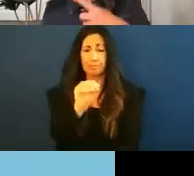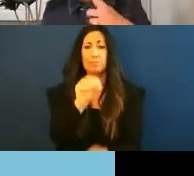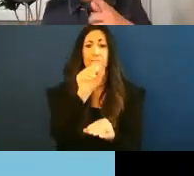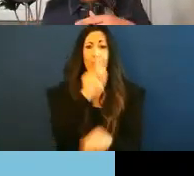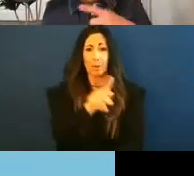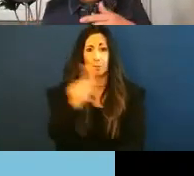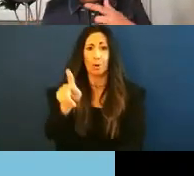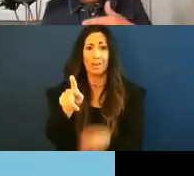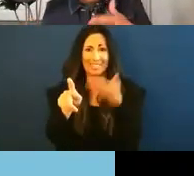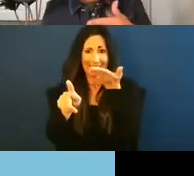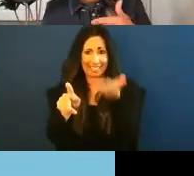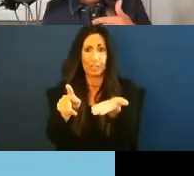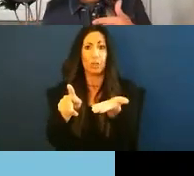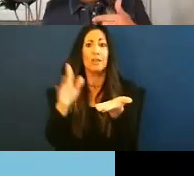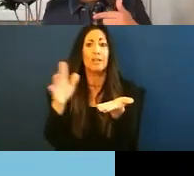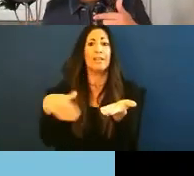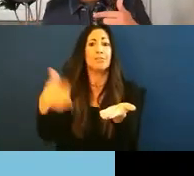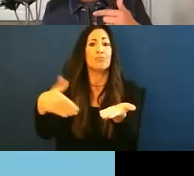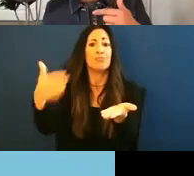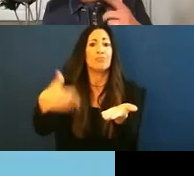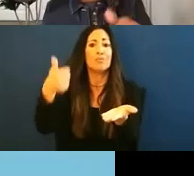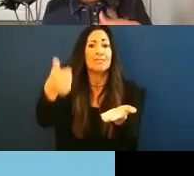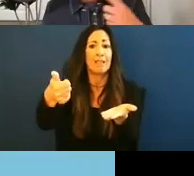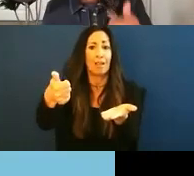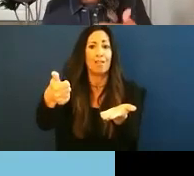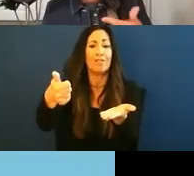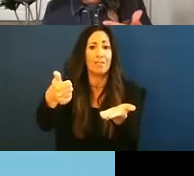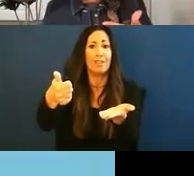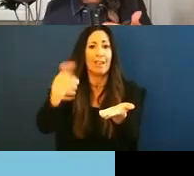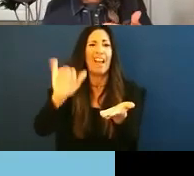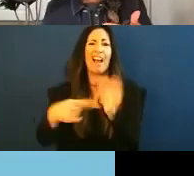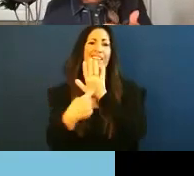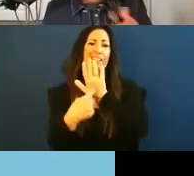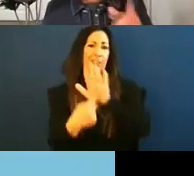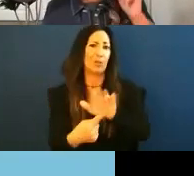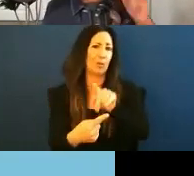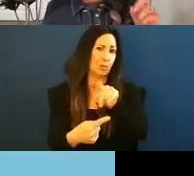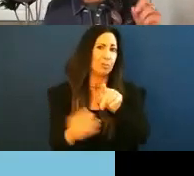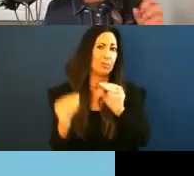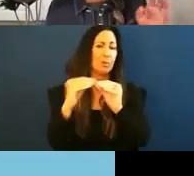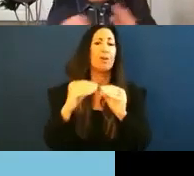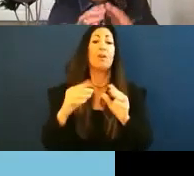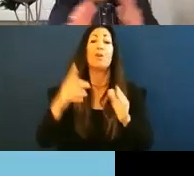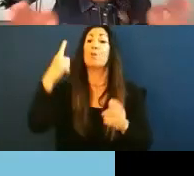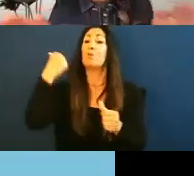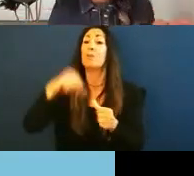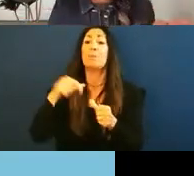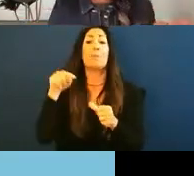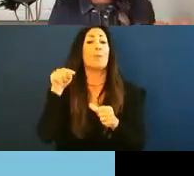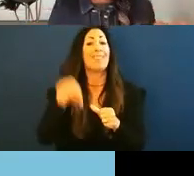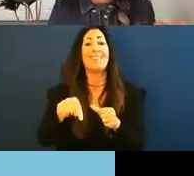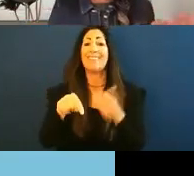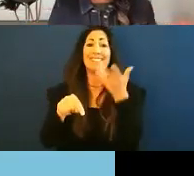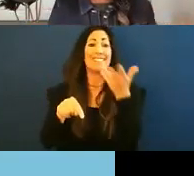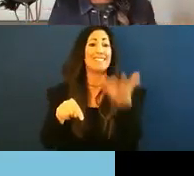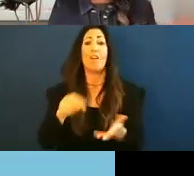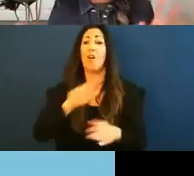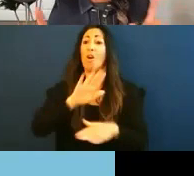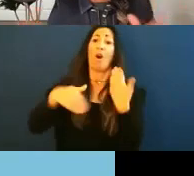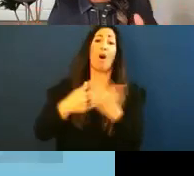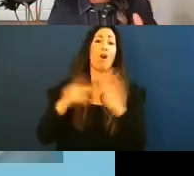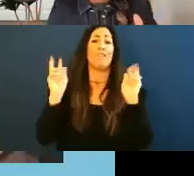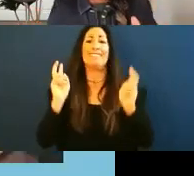going all by itself. And I can show you about that. But remember, this is an all bells and